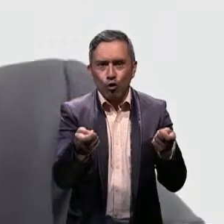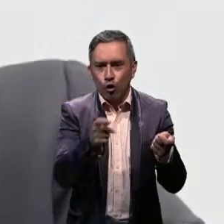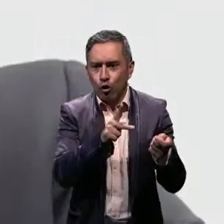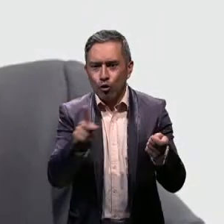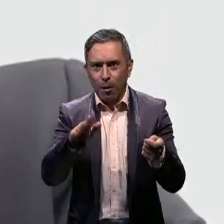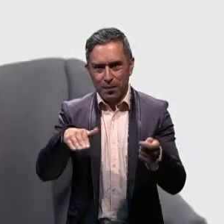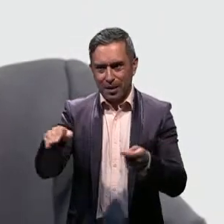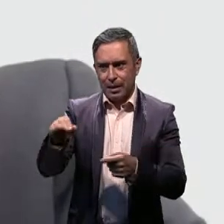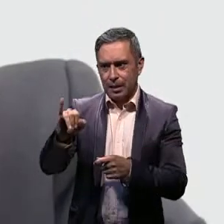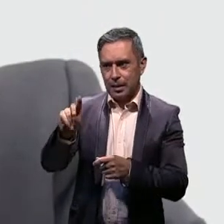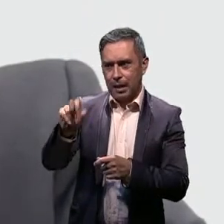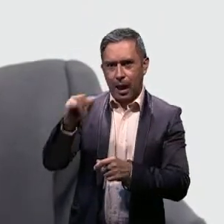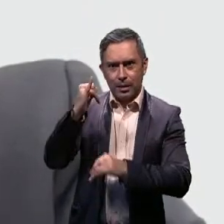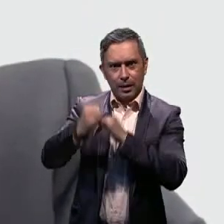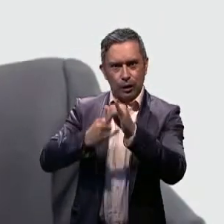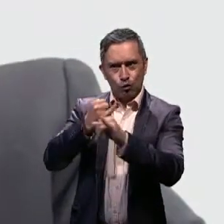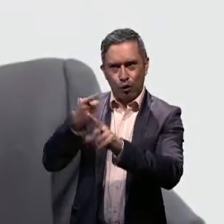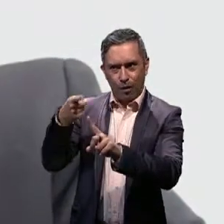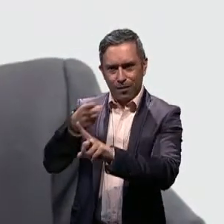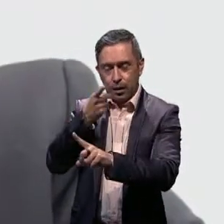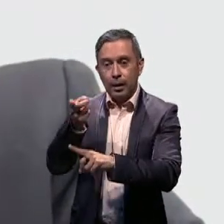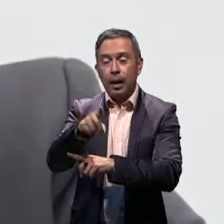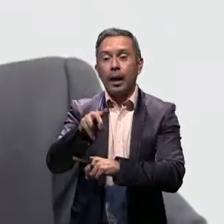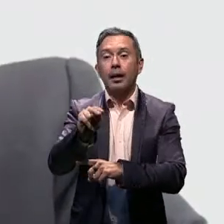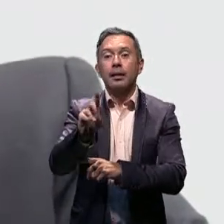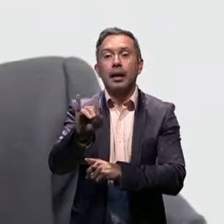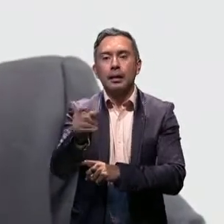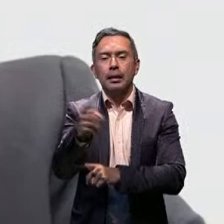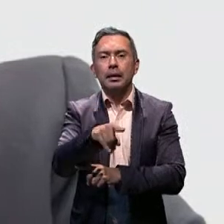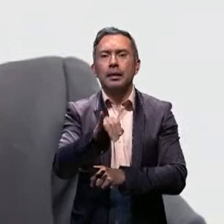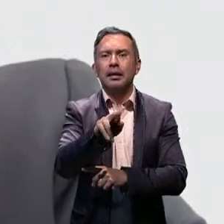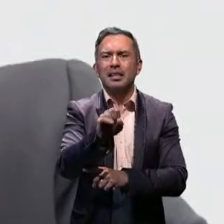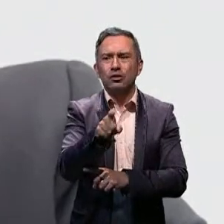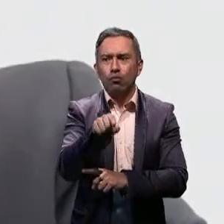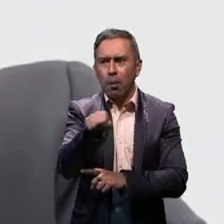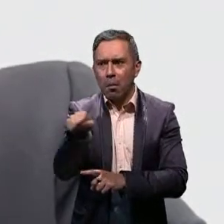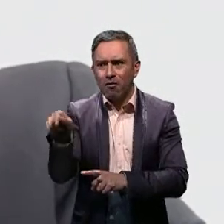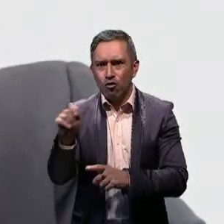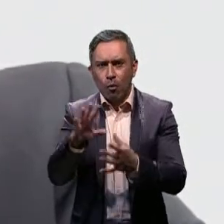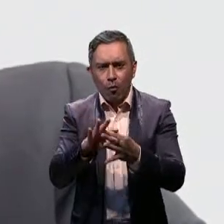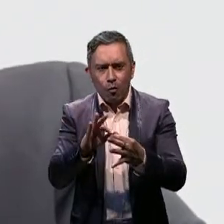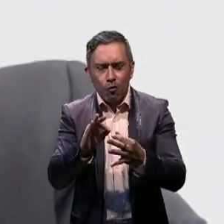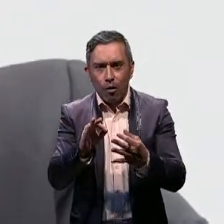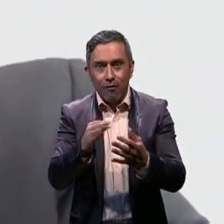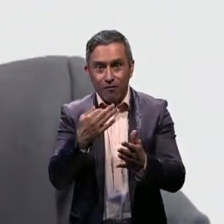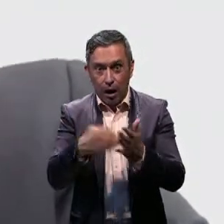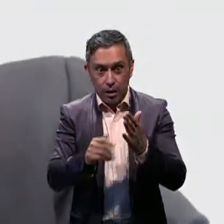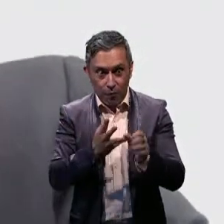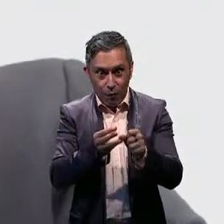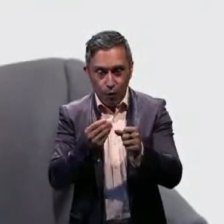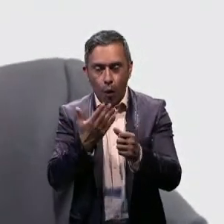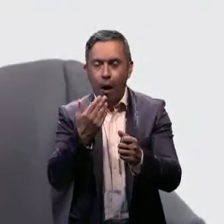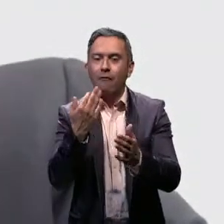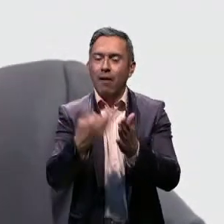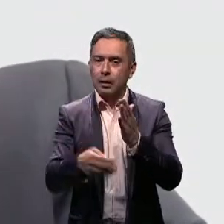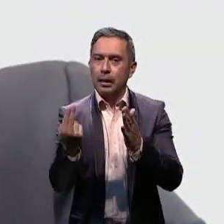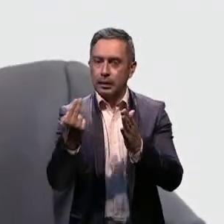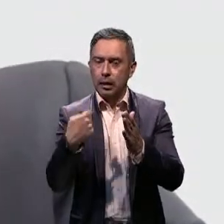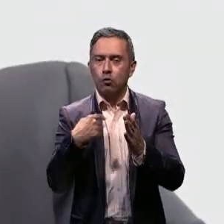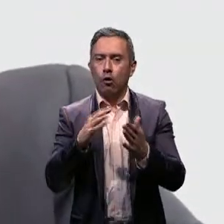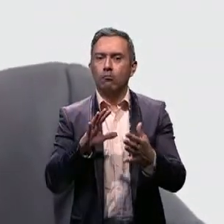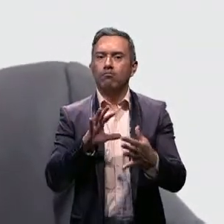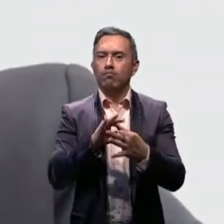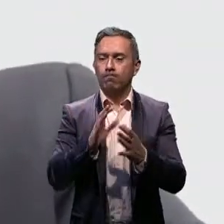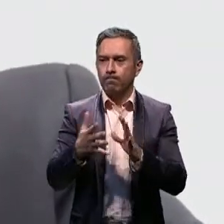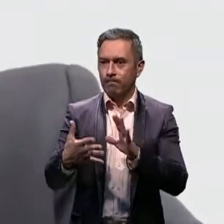arms and the reach that Idea Internacional has just mentioned, or the NDI or the IRA. We